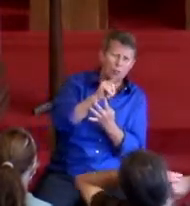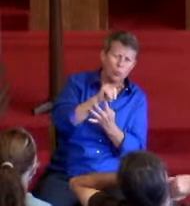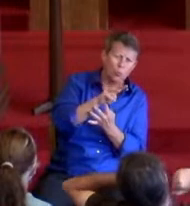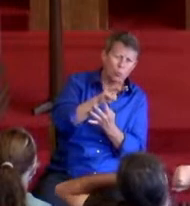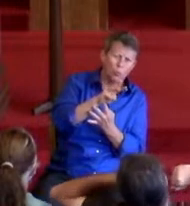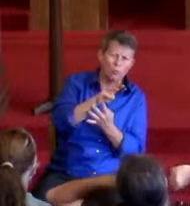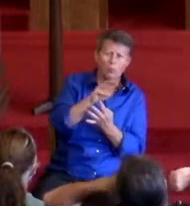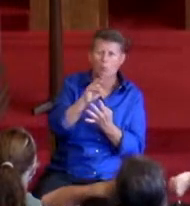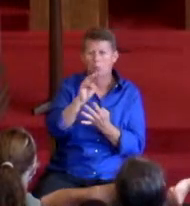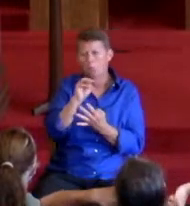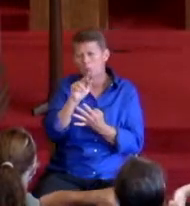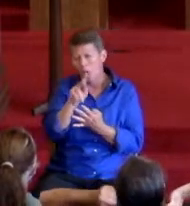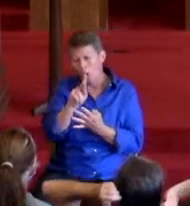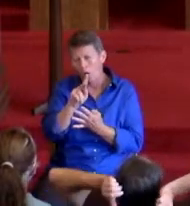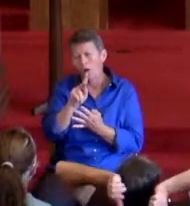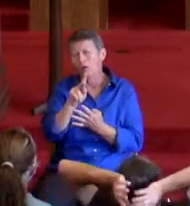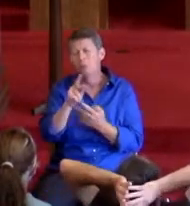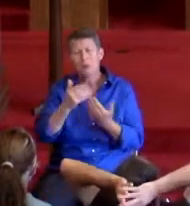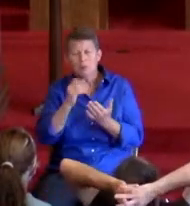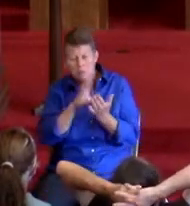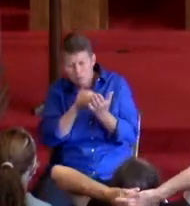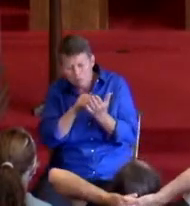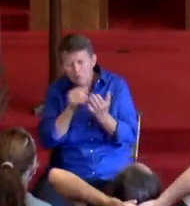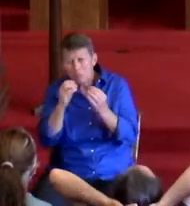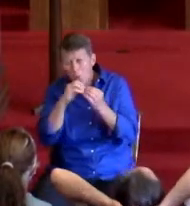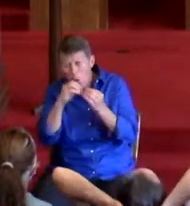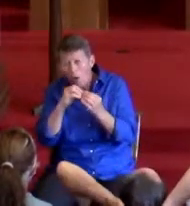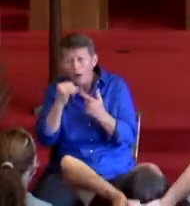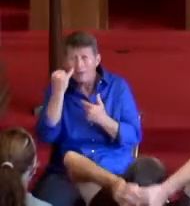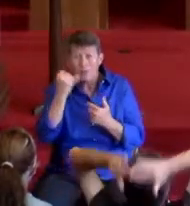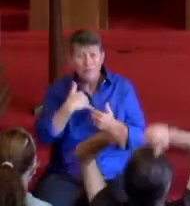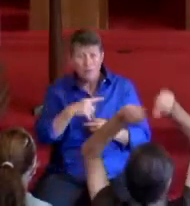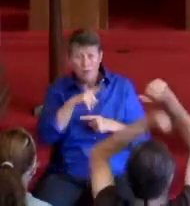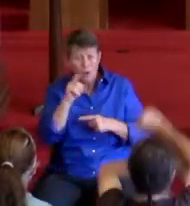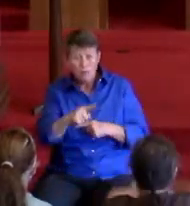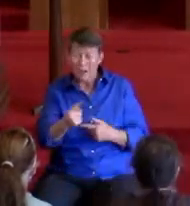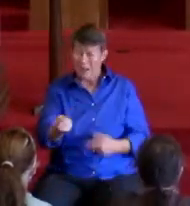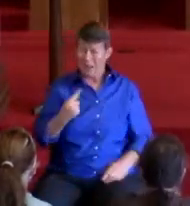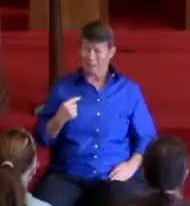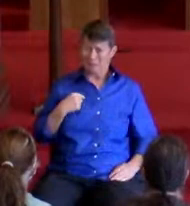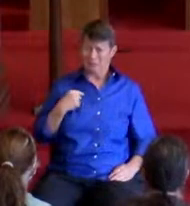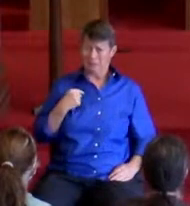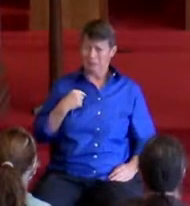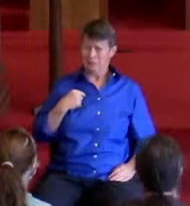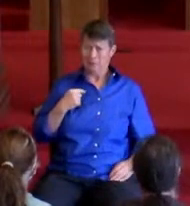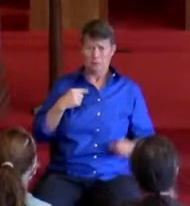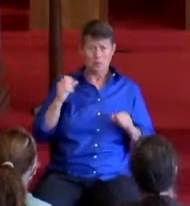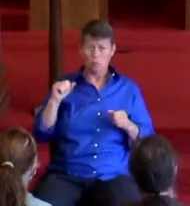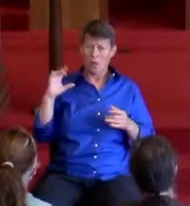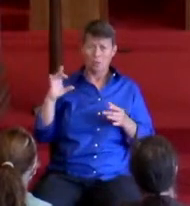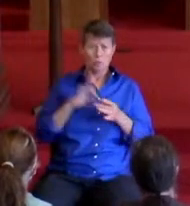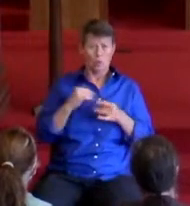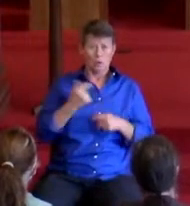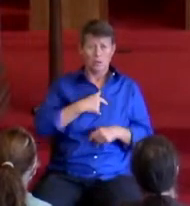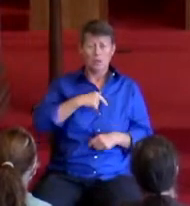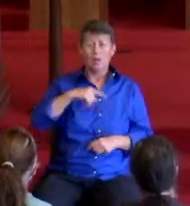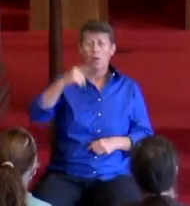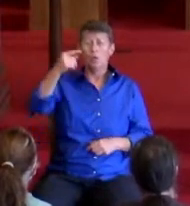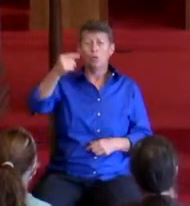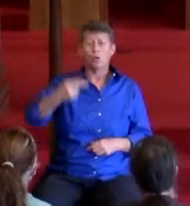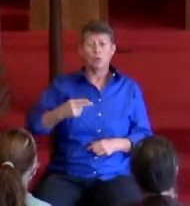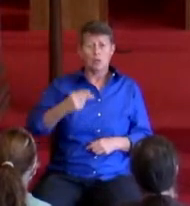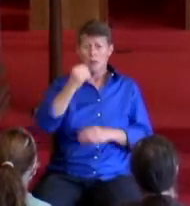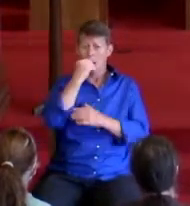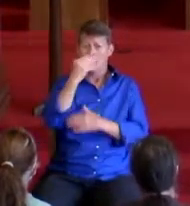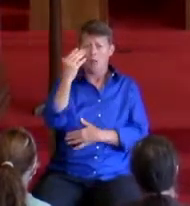interested in learning a little more. And if you have a question, ask me. And you can always join us on Zoom on Thursdays for